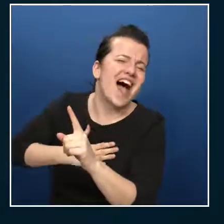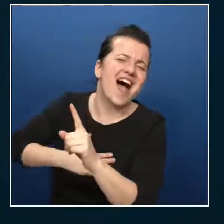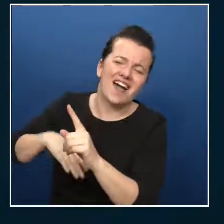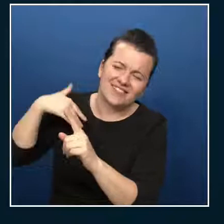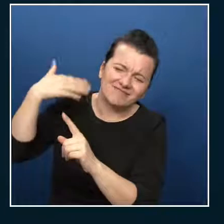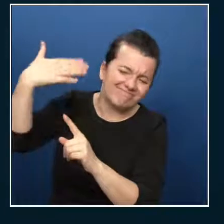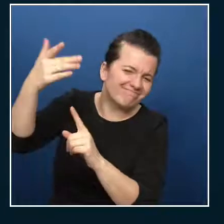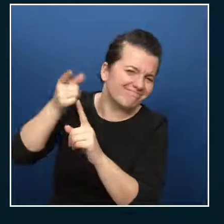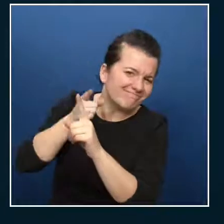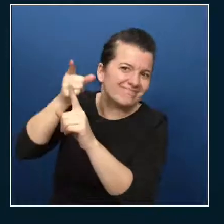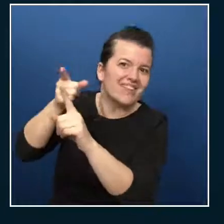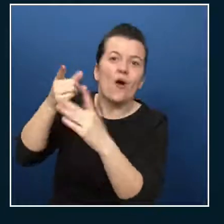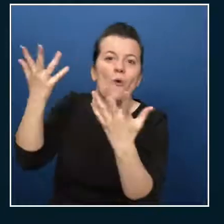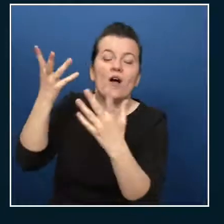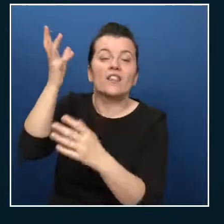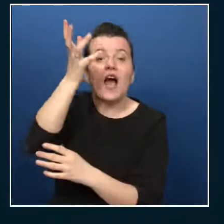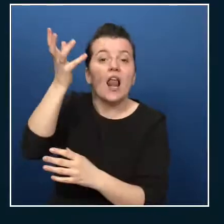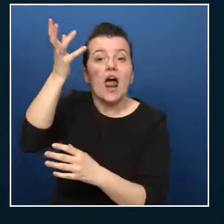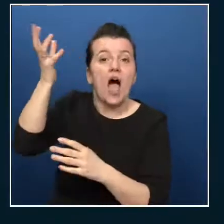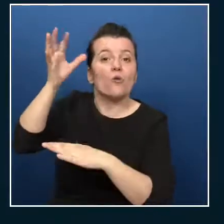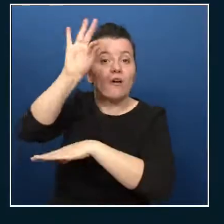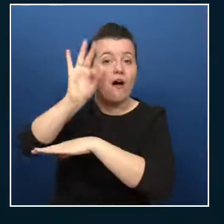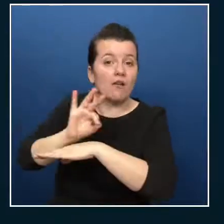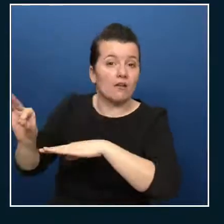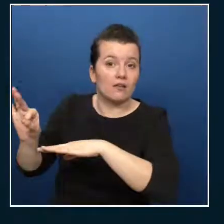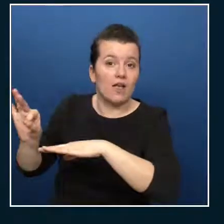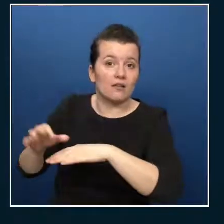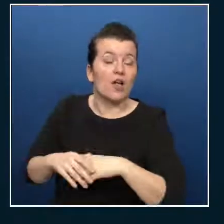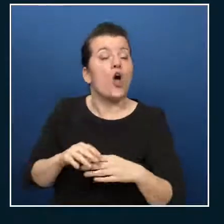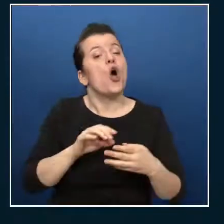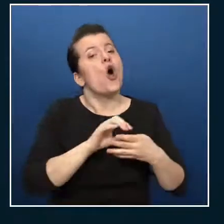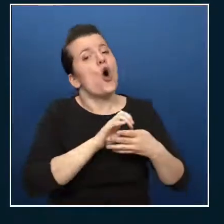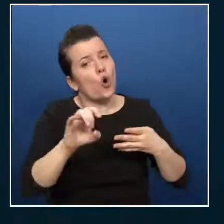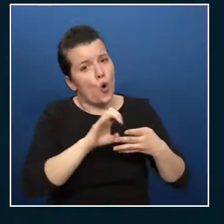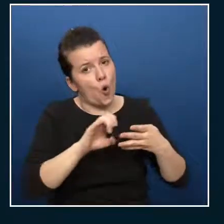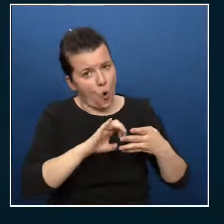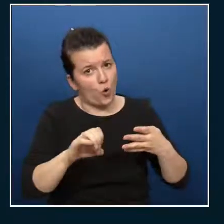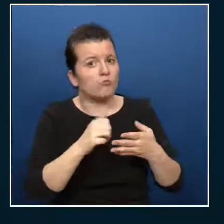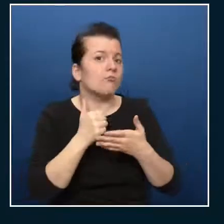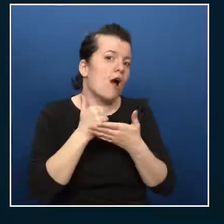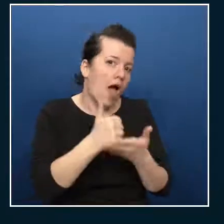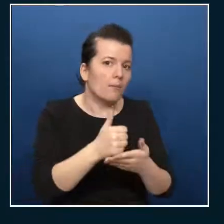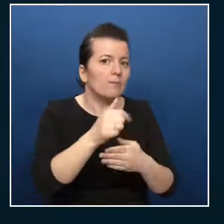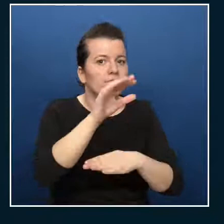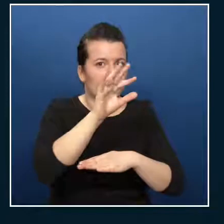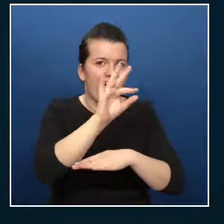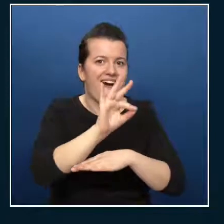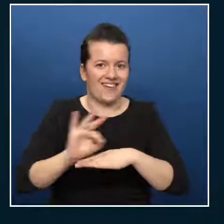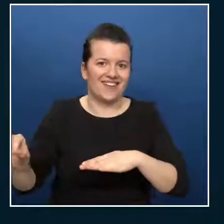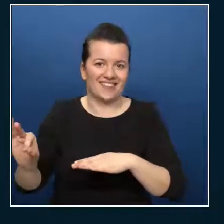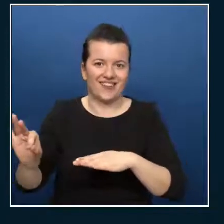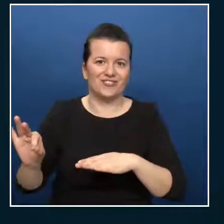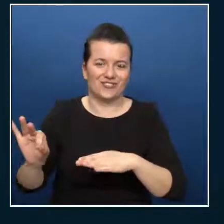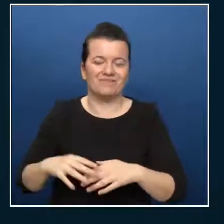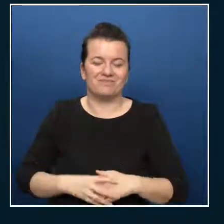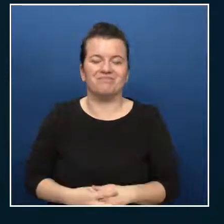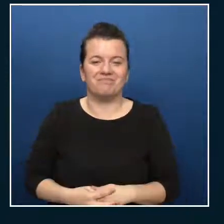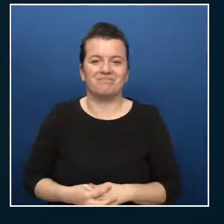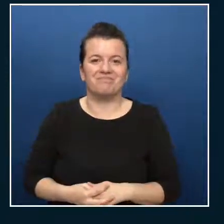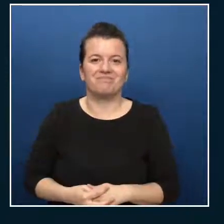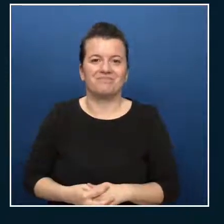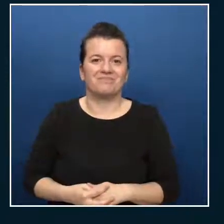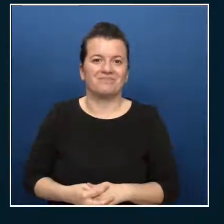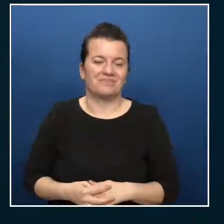a cloud architect. So I want to code at the same time, help out with the architecture when they want to move to the